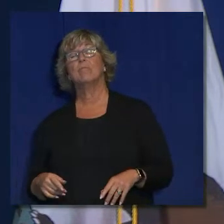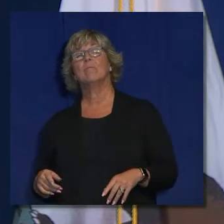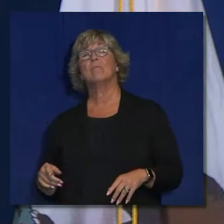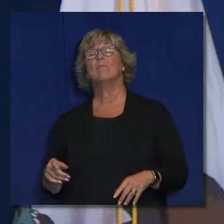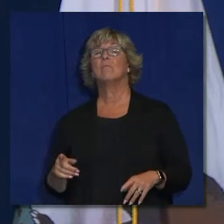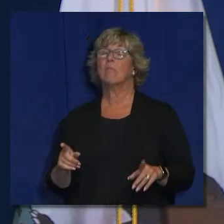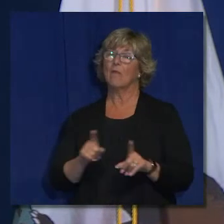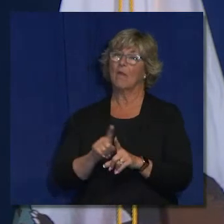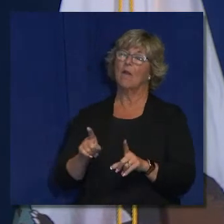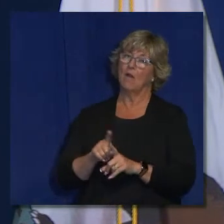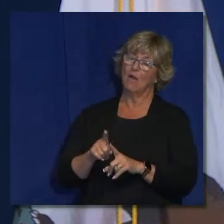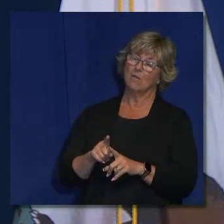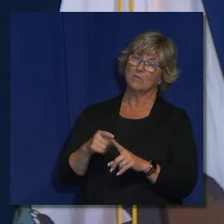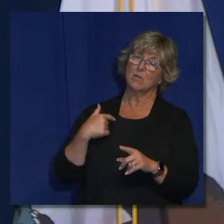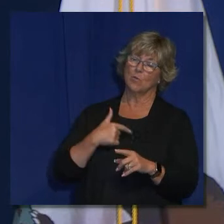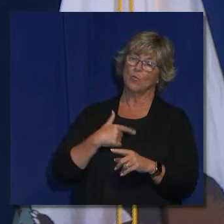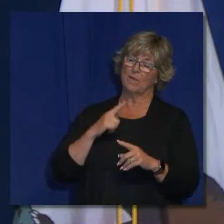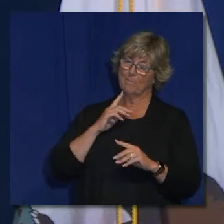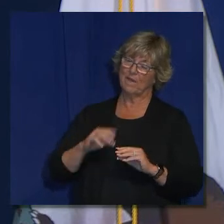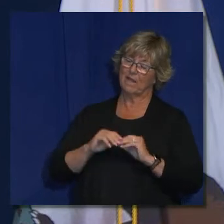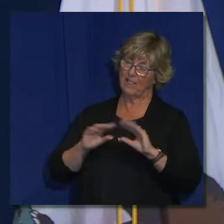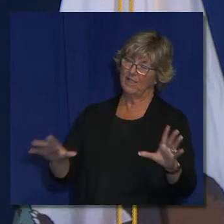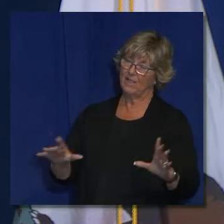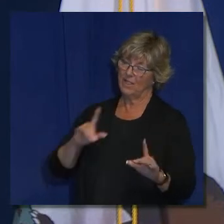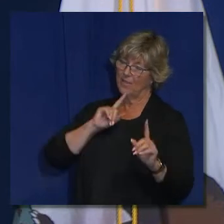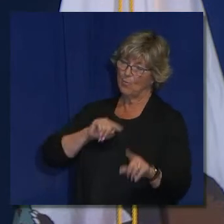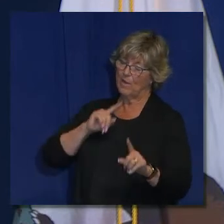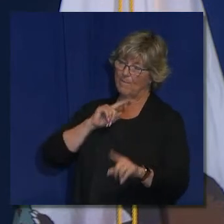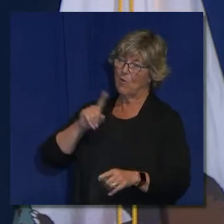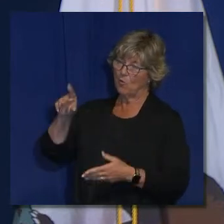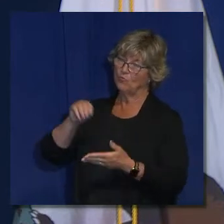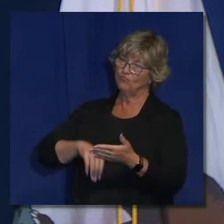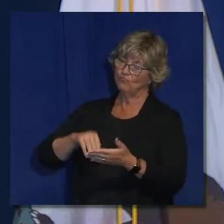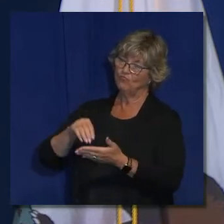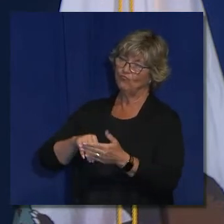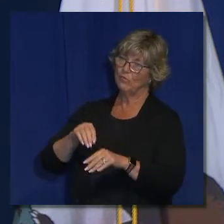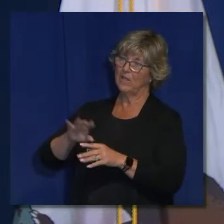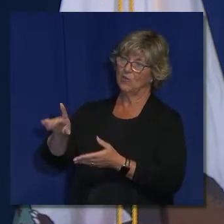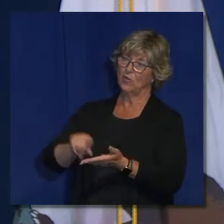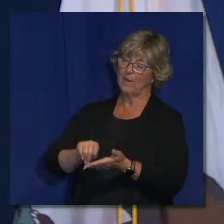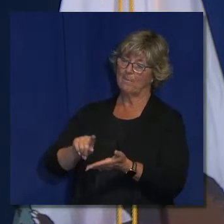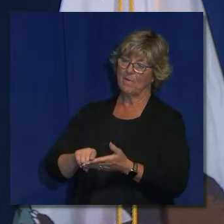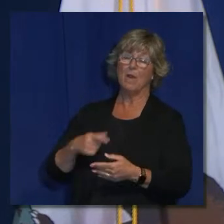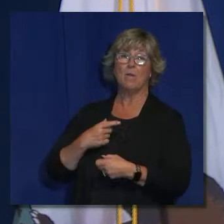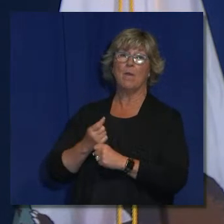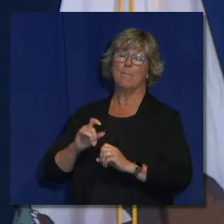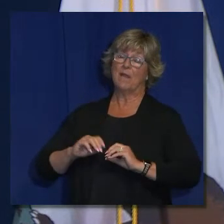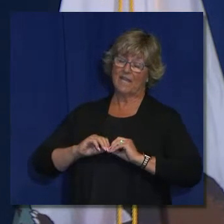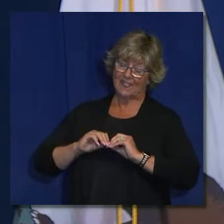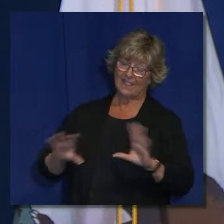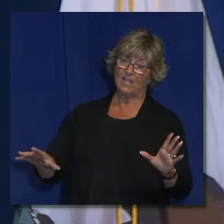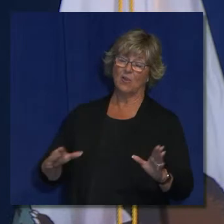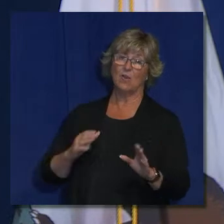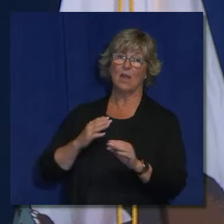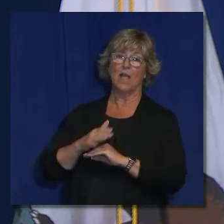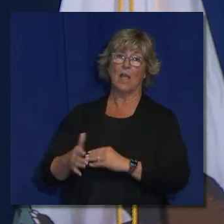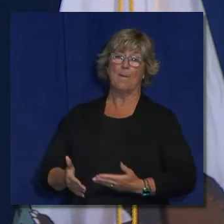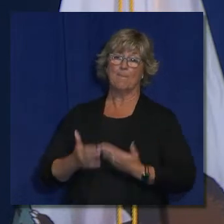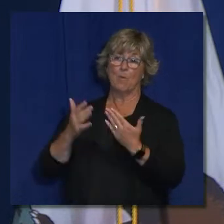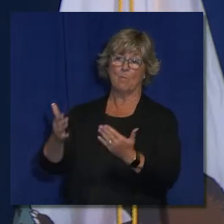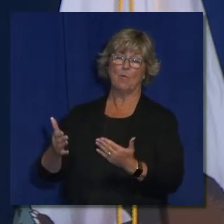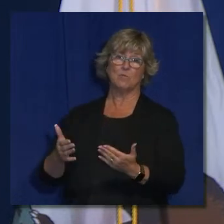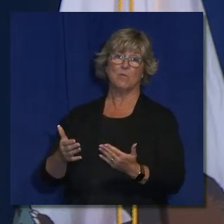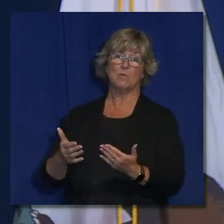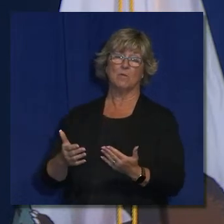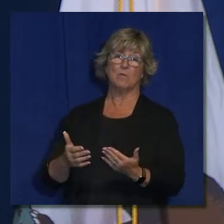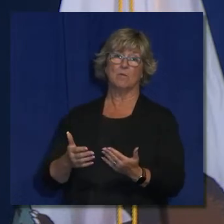think you've reported on it, and I appreciate the reporting, that we made it crystal clear after the proposal, which was made here